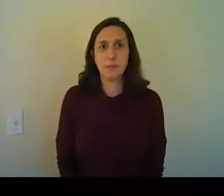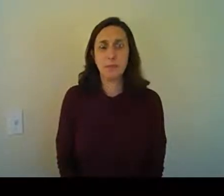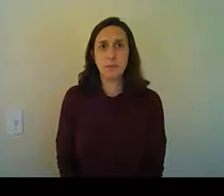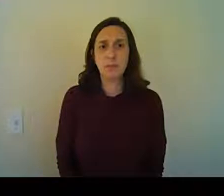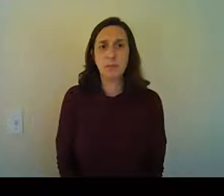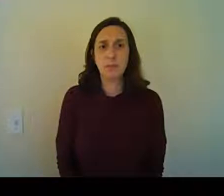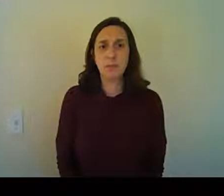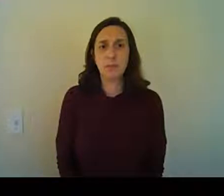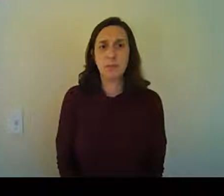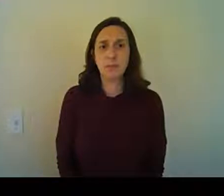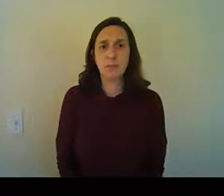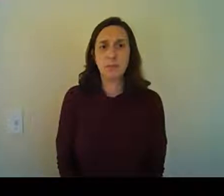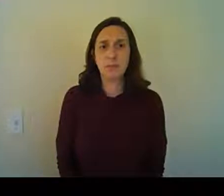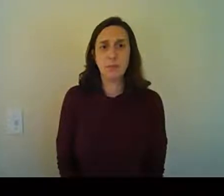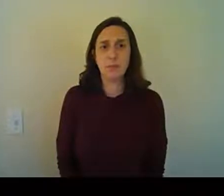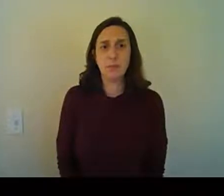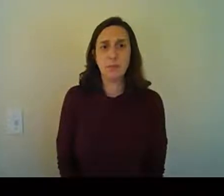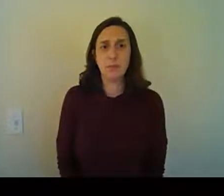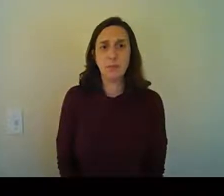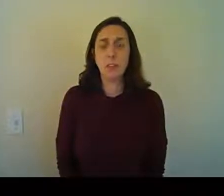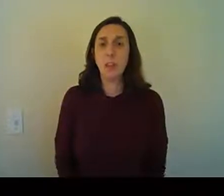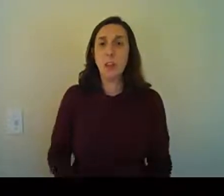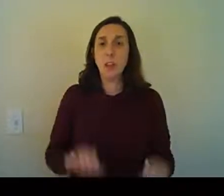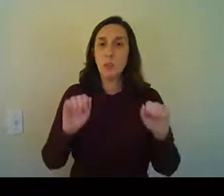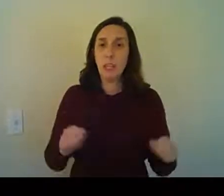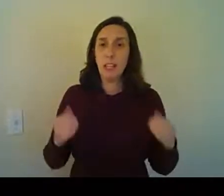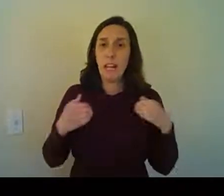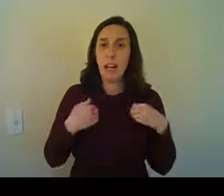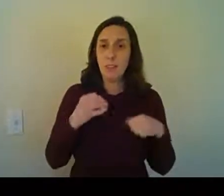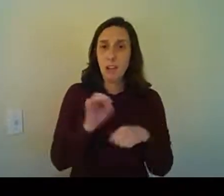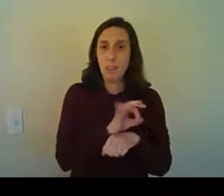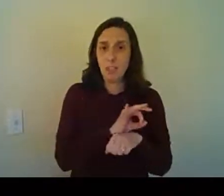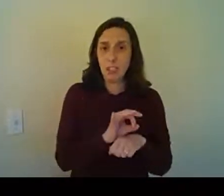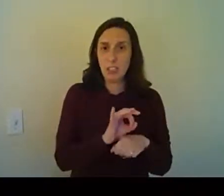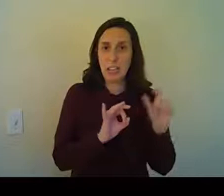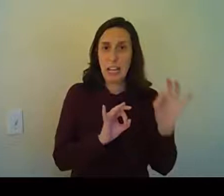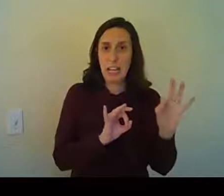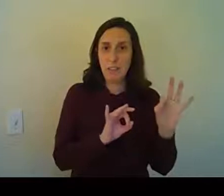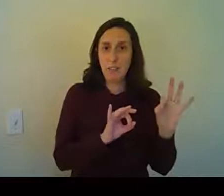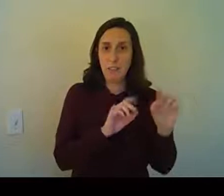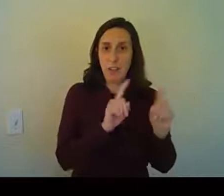And so I could take a function, f of x, and I could add it to another function.